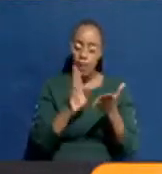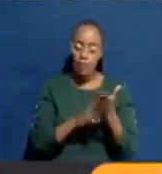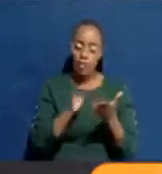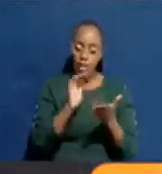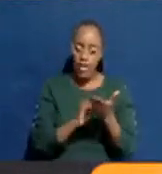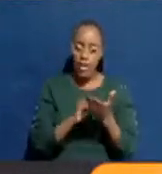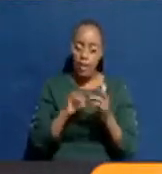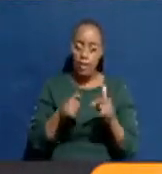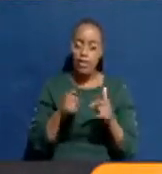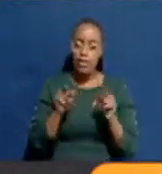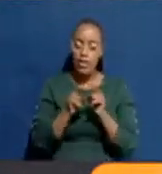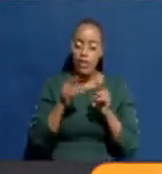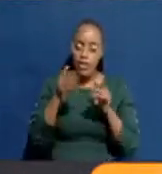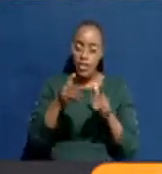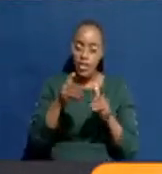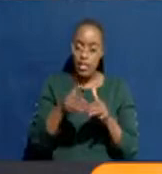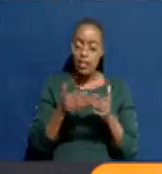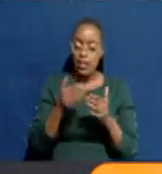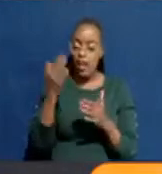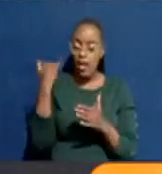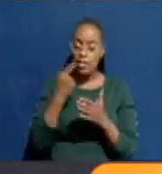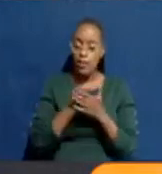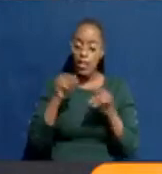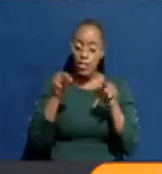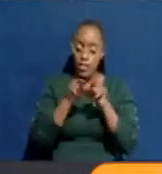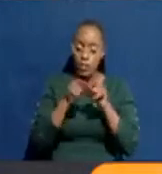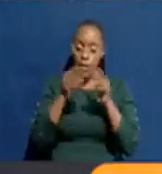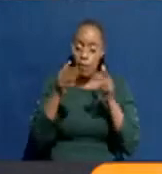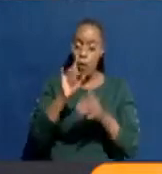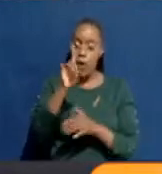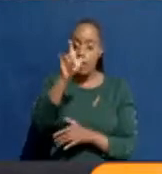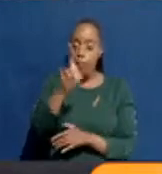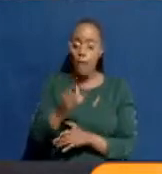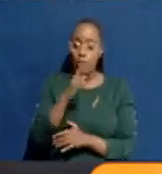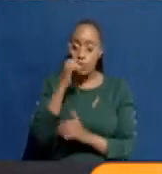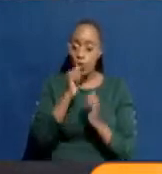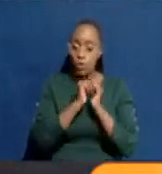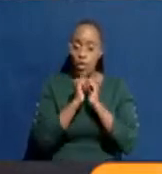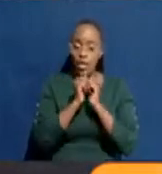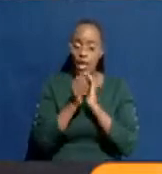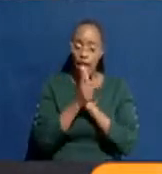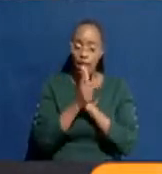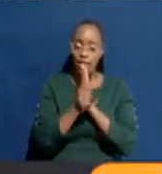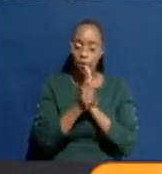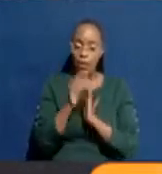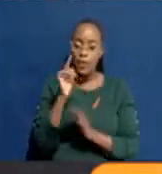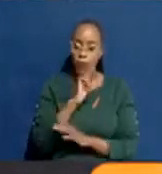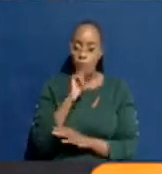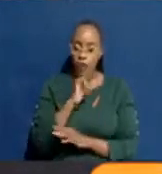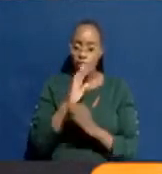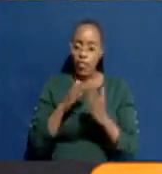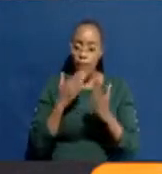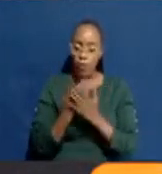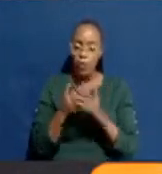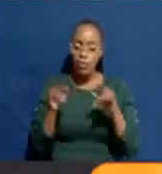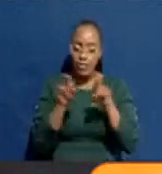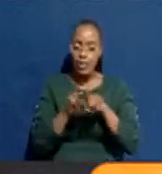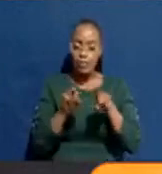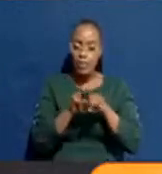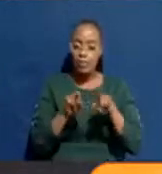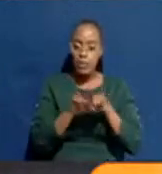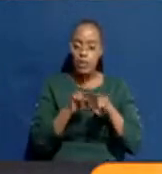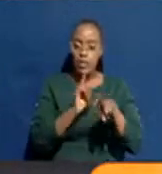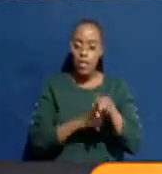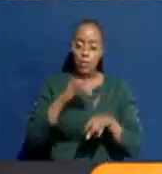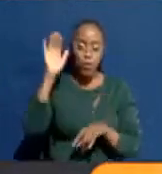myself. Mm-hmm. I was in this kind of a show last week here. One of the people we were with, an expert, mm-hmm. actually proposed the same. So when